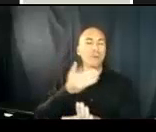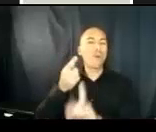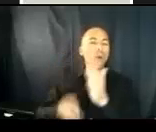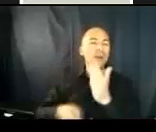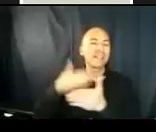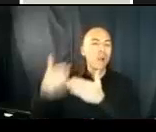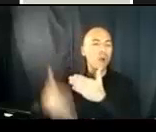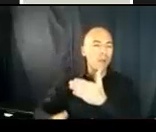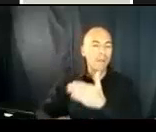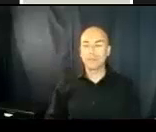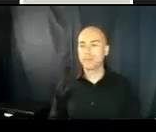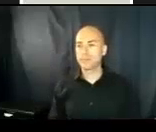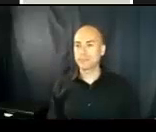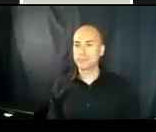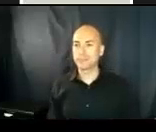highly